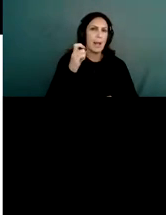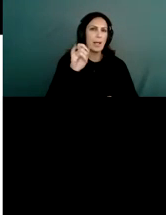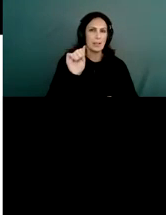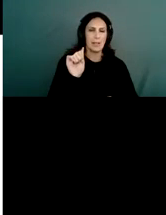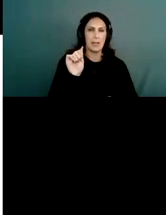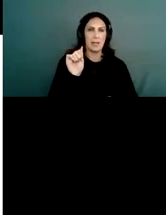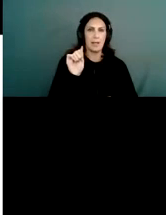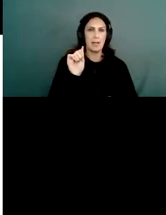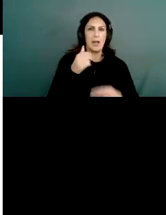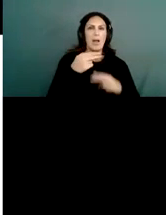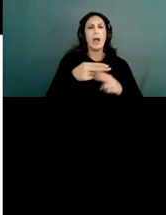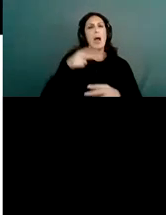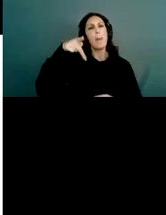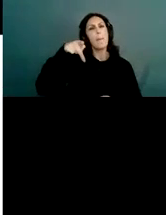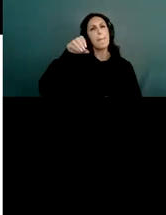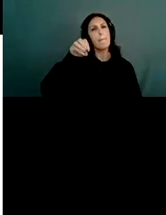is PowerUp.